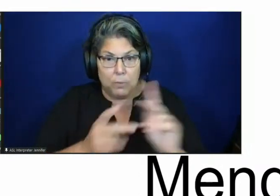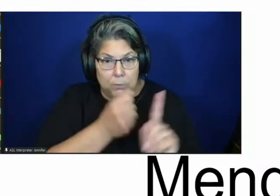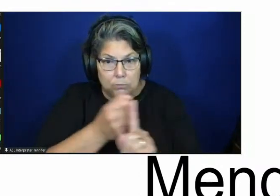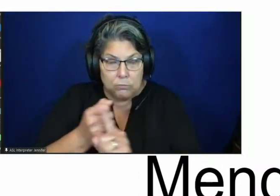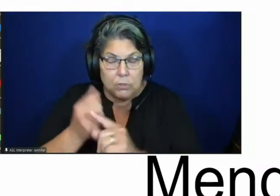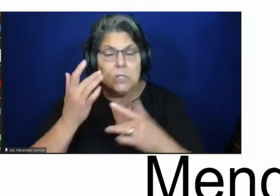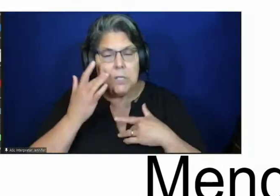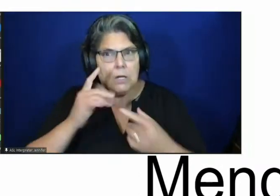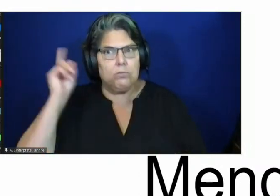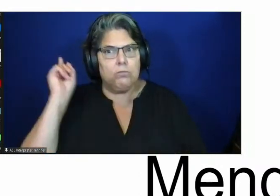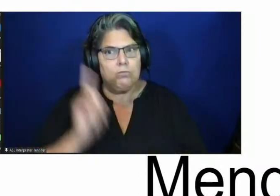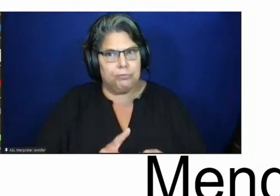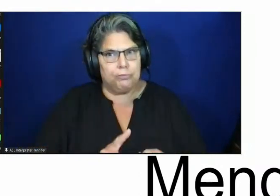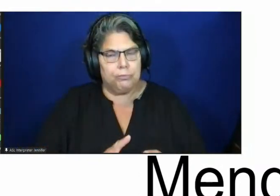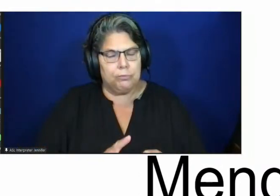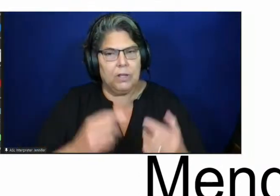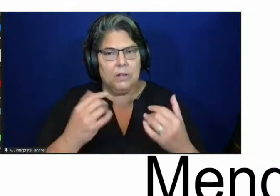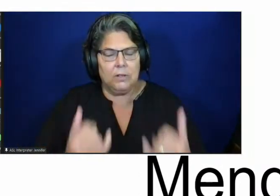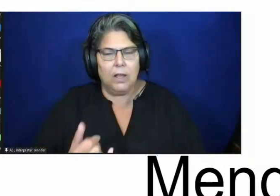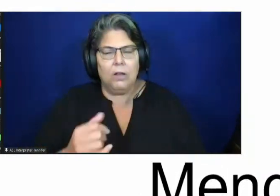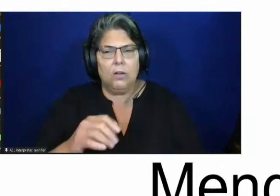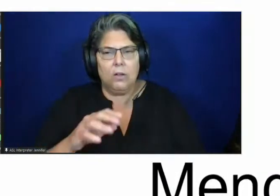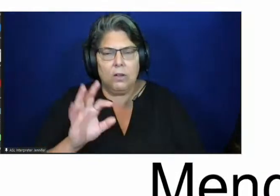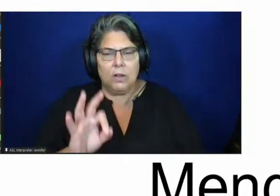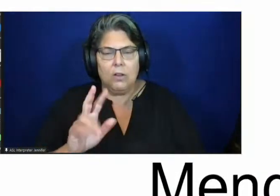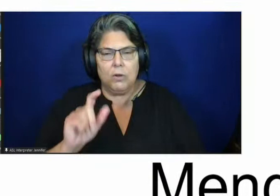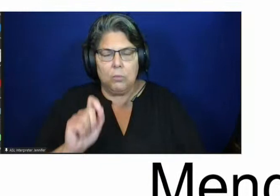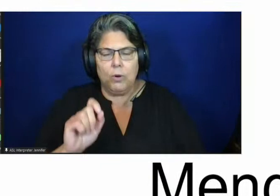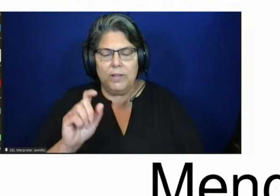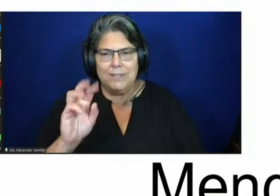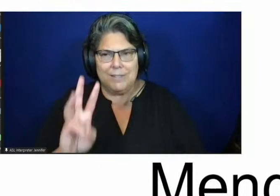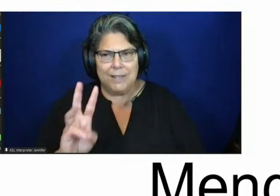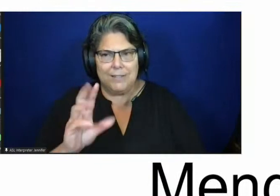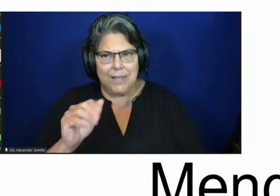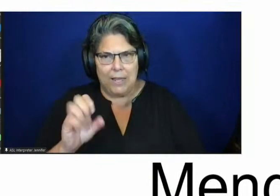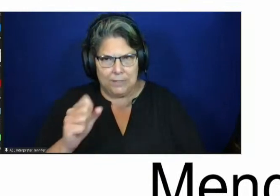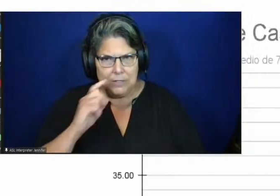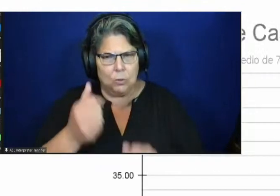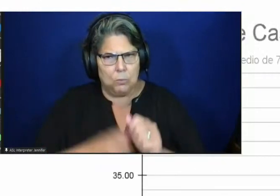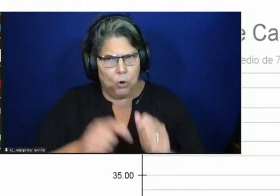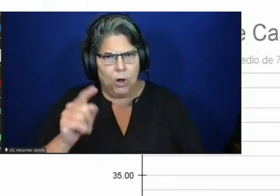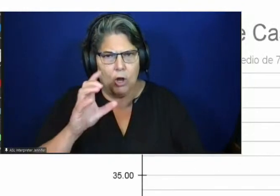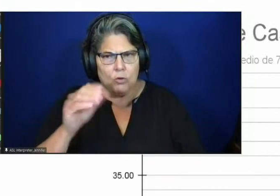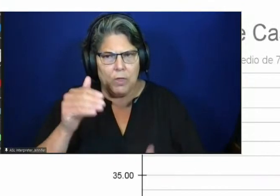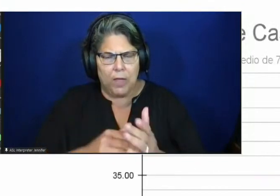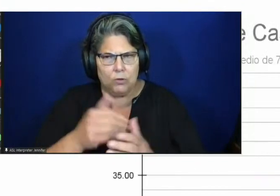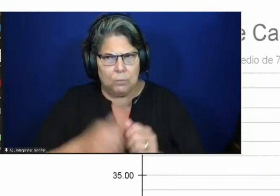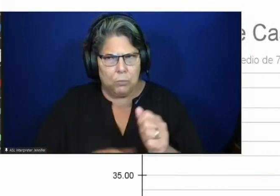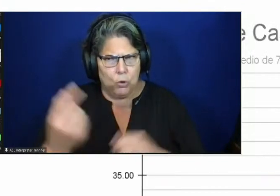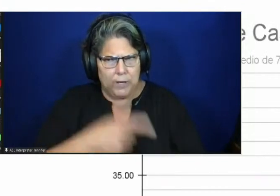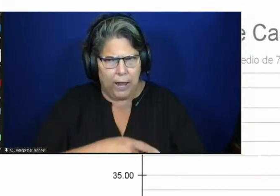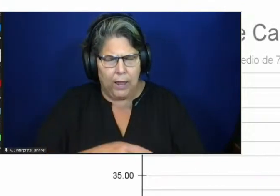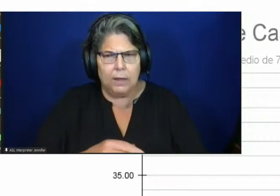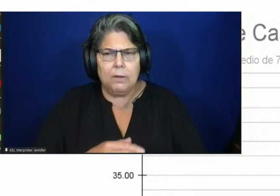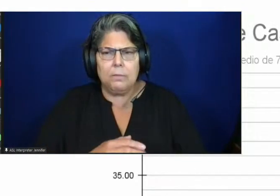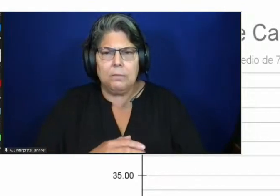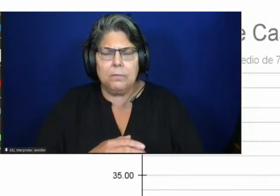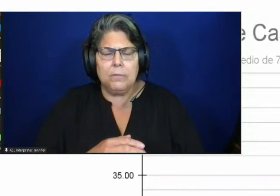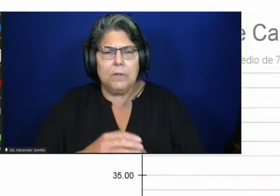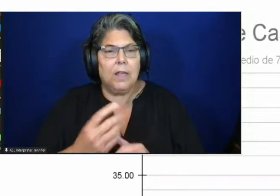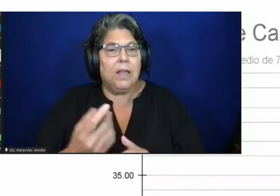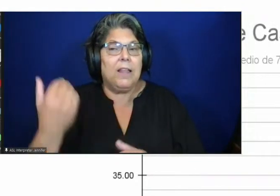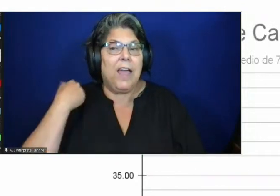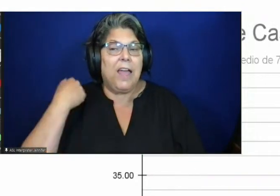to 43.6 cases per 100,000 per day. The last time I reported, we had a decrease, but I was not sure it was